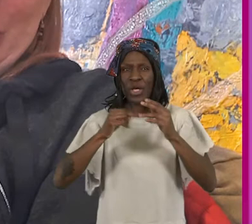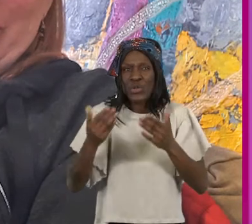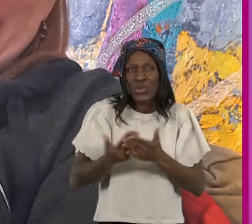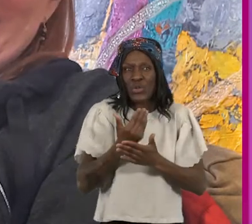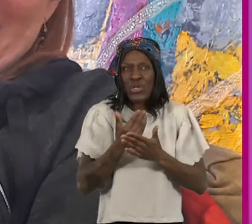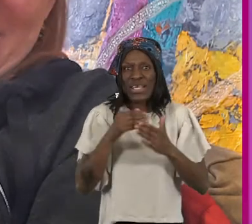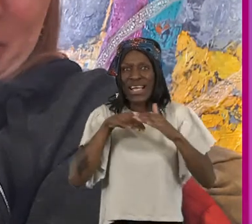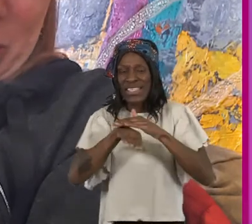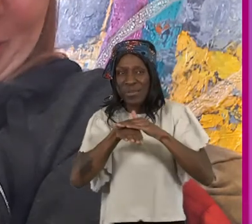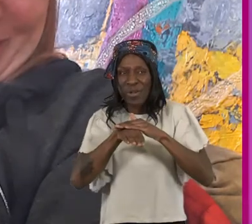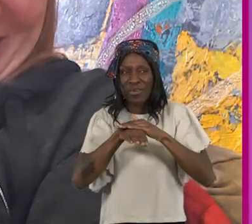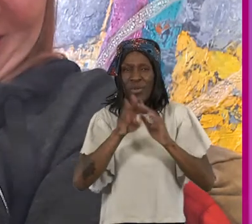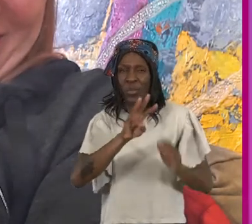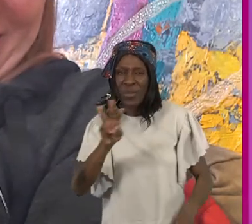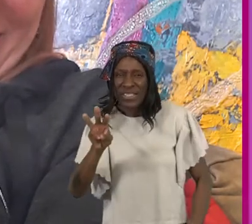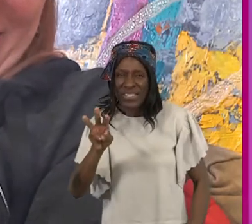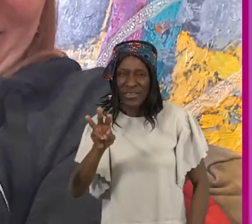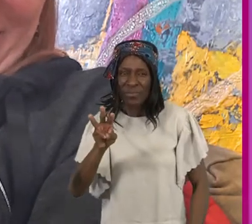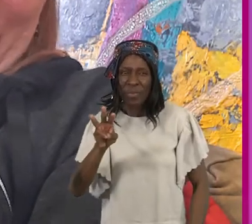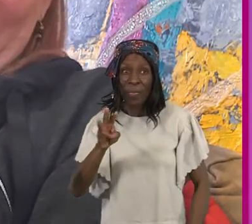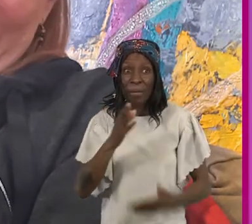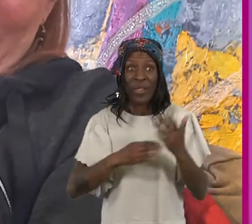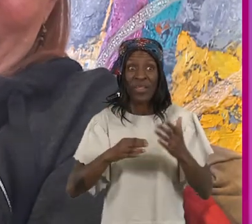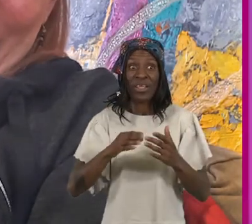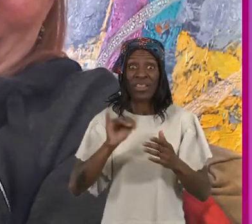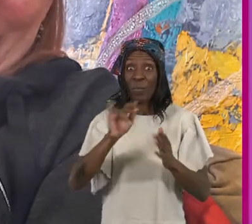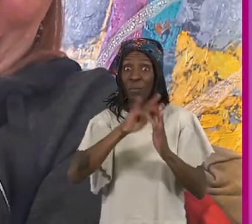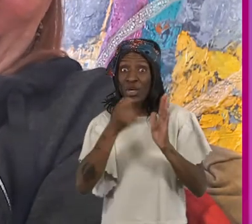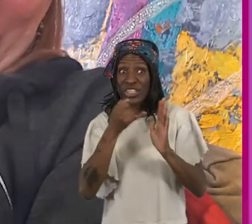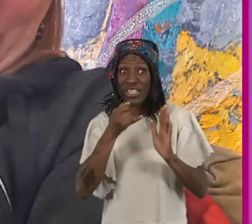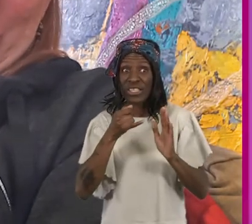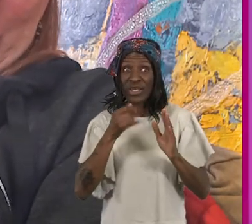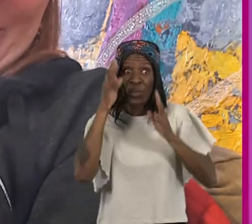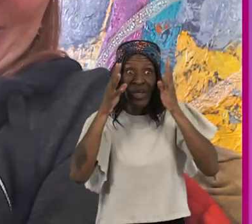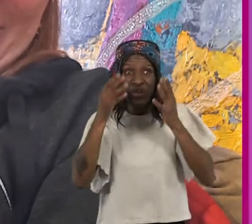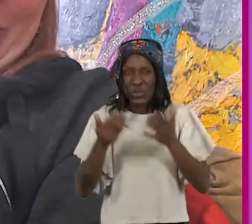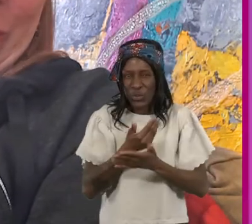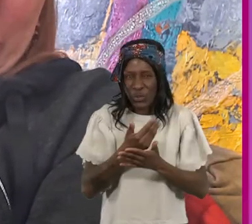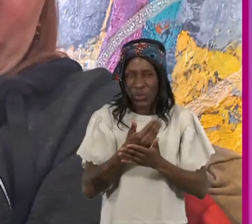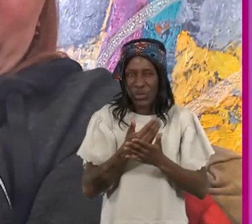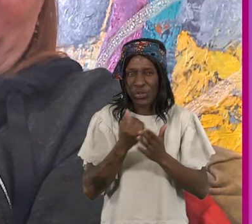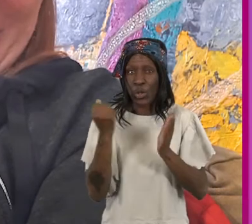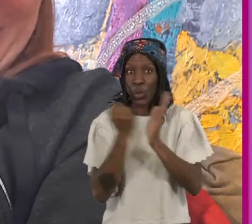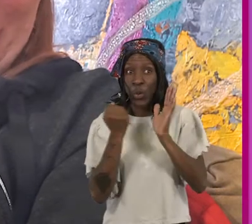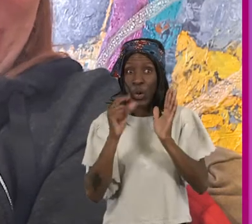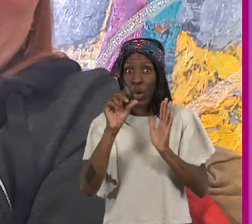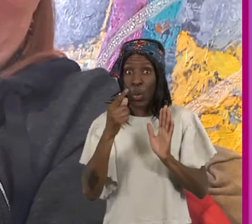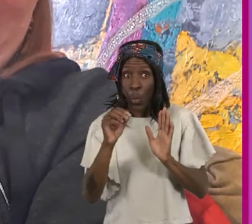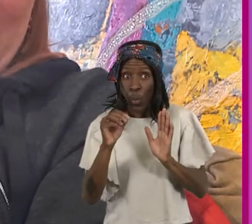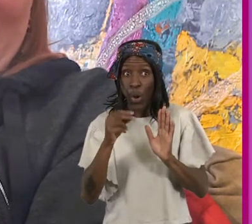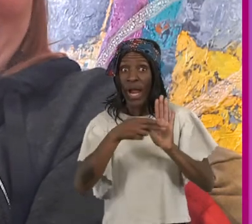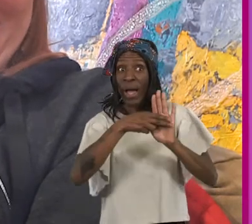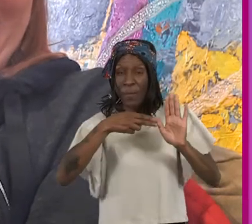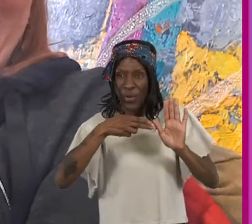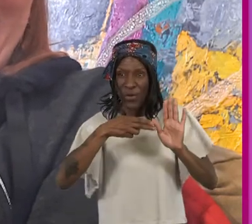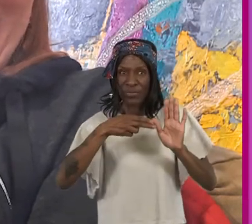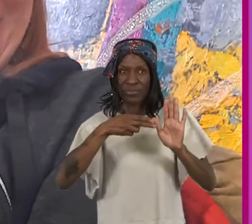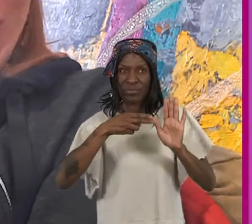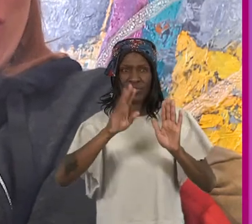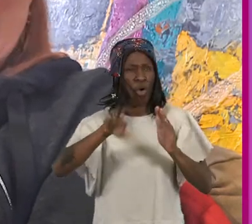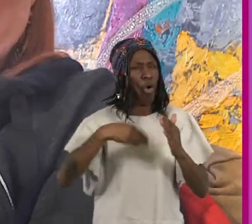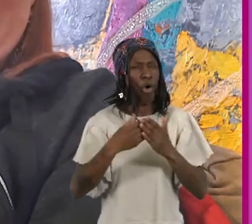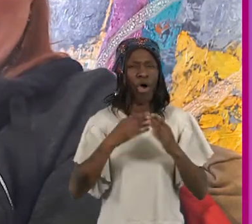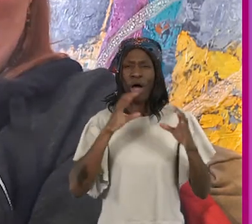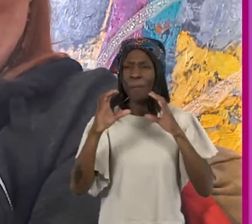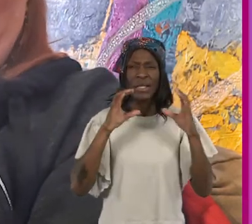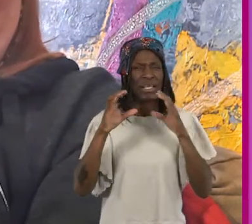a new very accessible website. Part of that project, we also created a new logo and branding suite. And